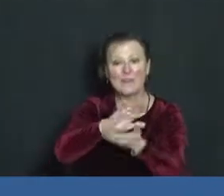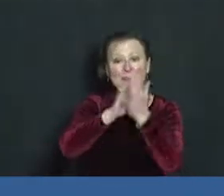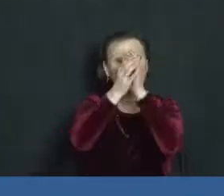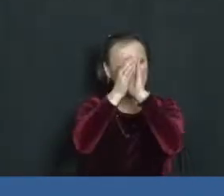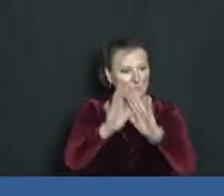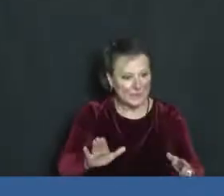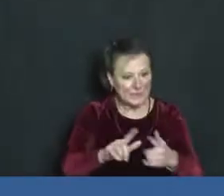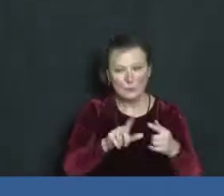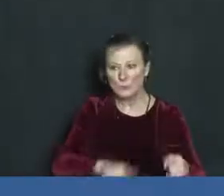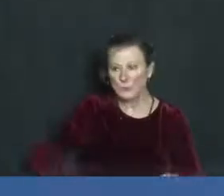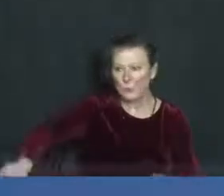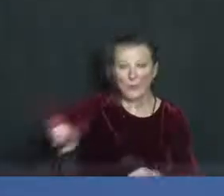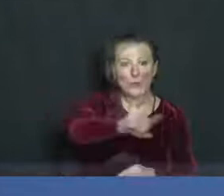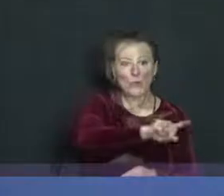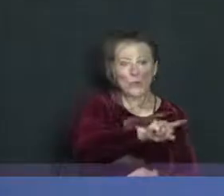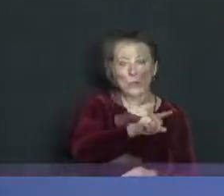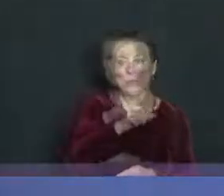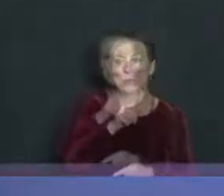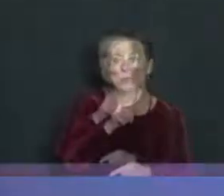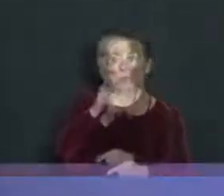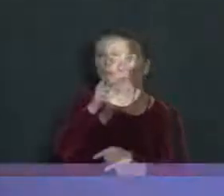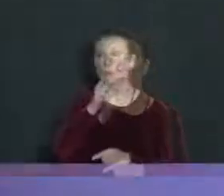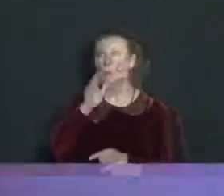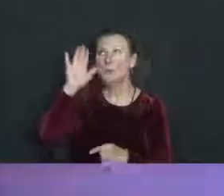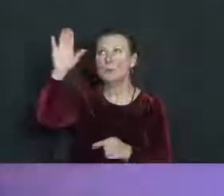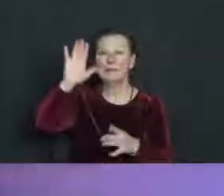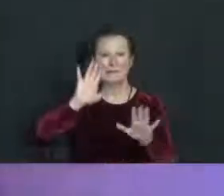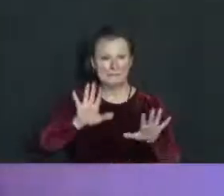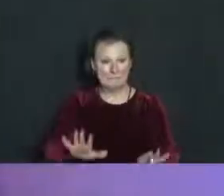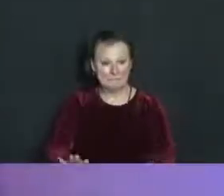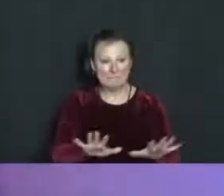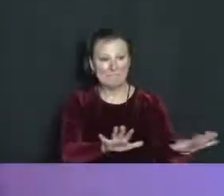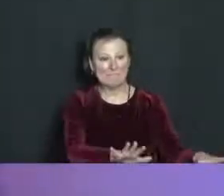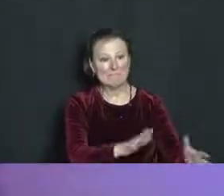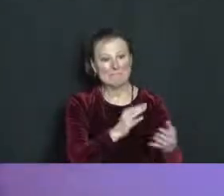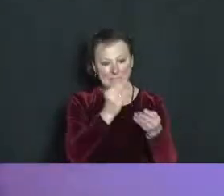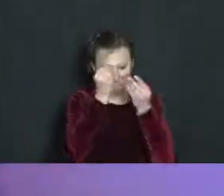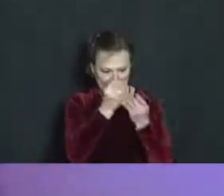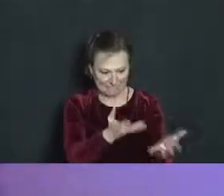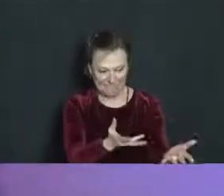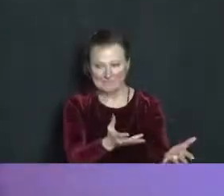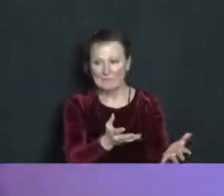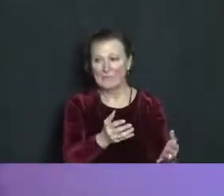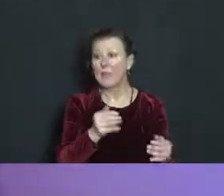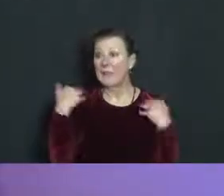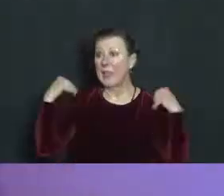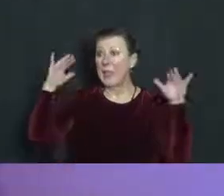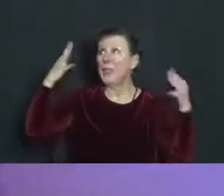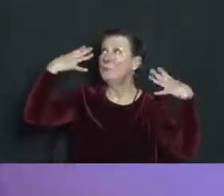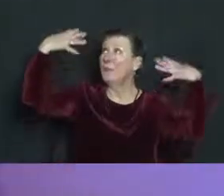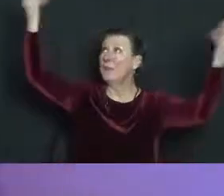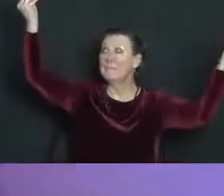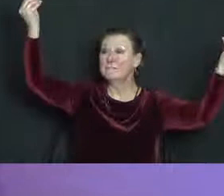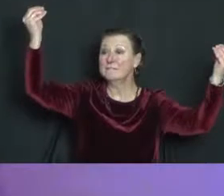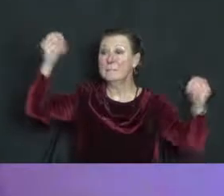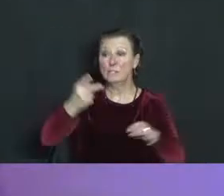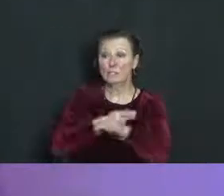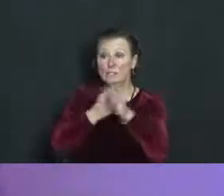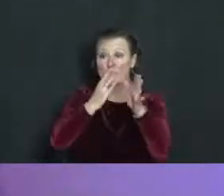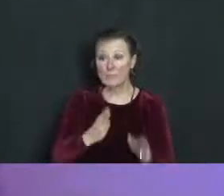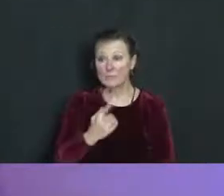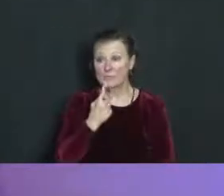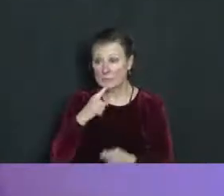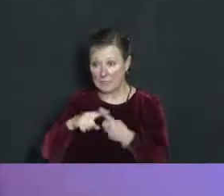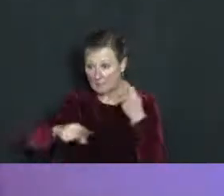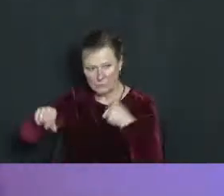peace to those on whom his favor rests." When the angels had left them and gone into heaven, the shepherds said to